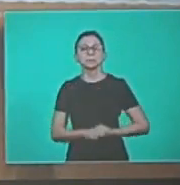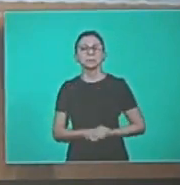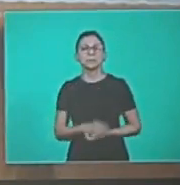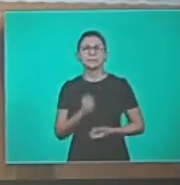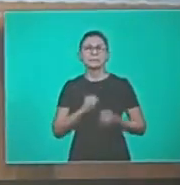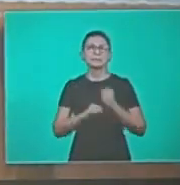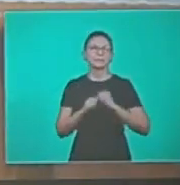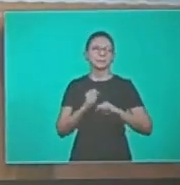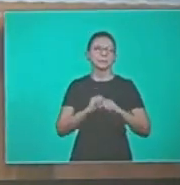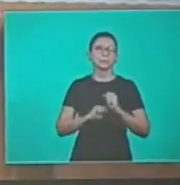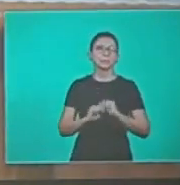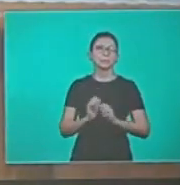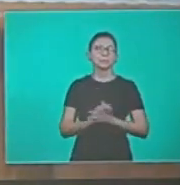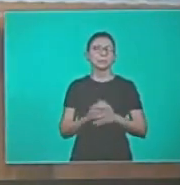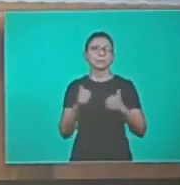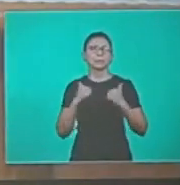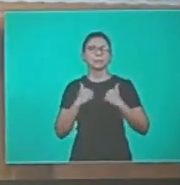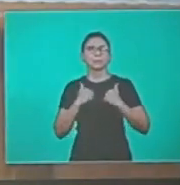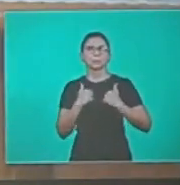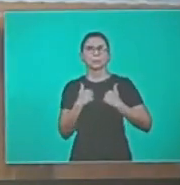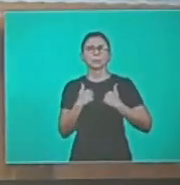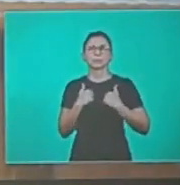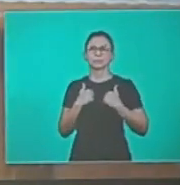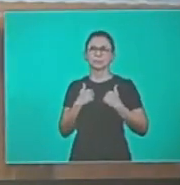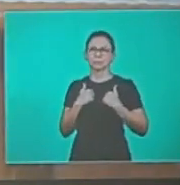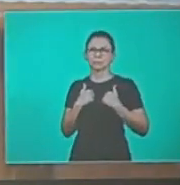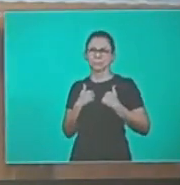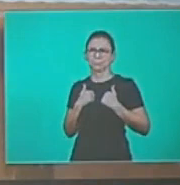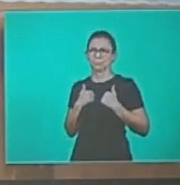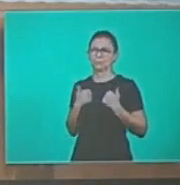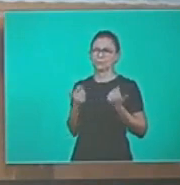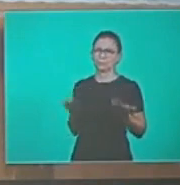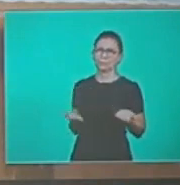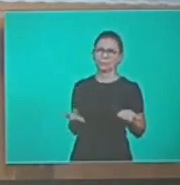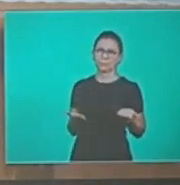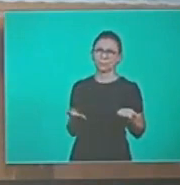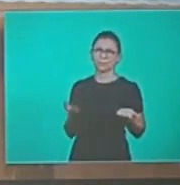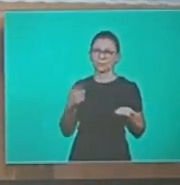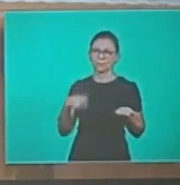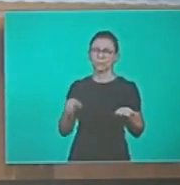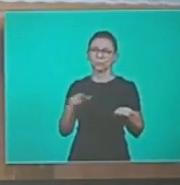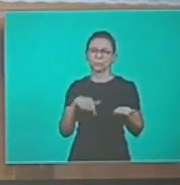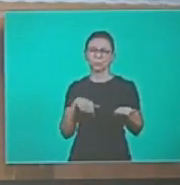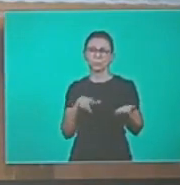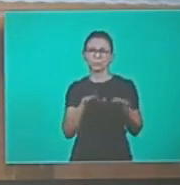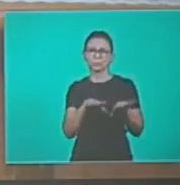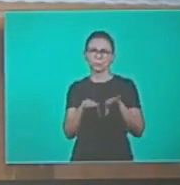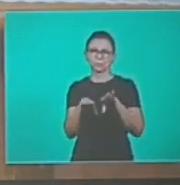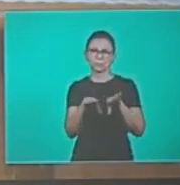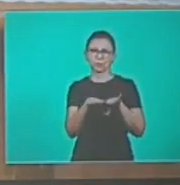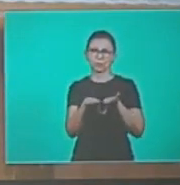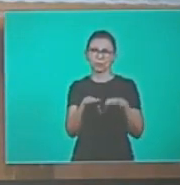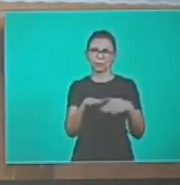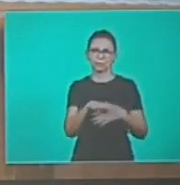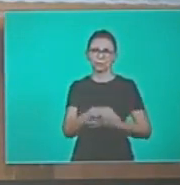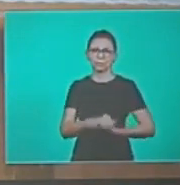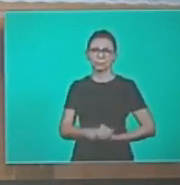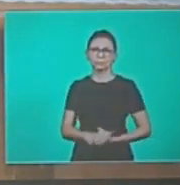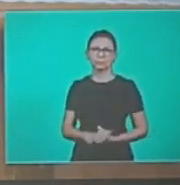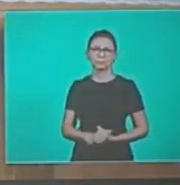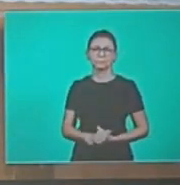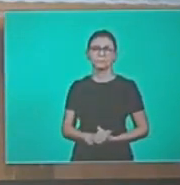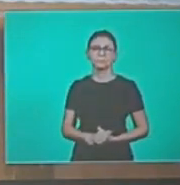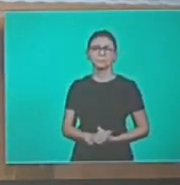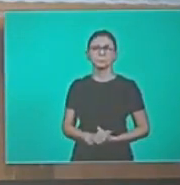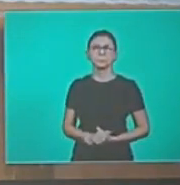It's not me. It's not me saying that. So it's talking about all of us.